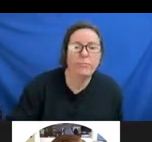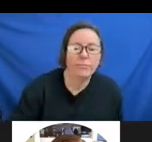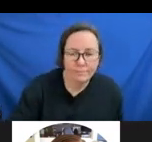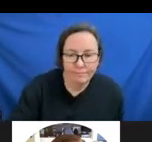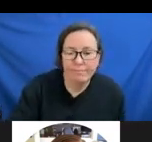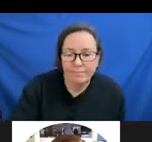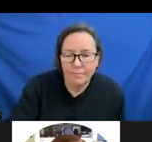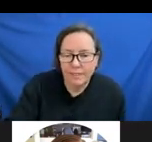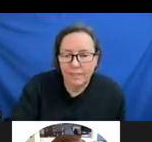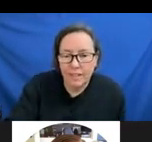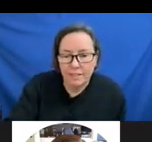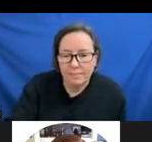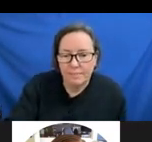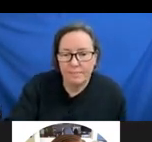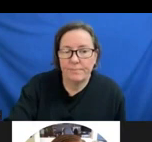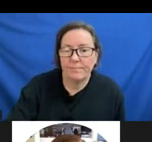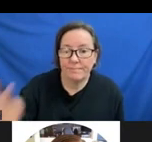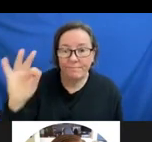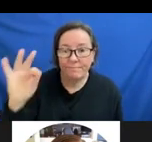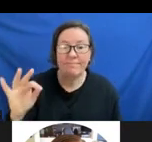Okay. Awesome.